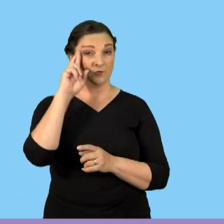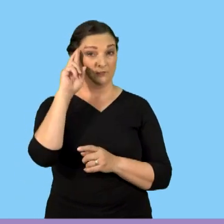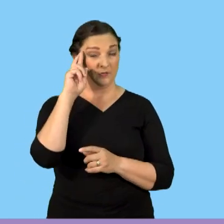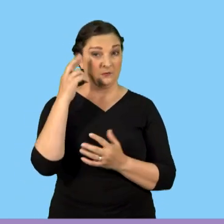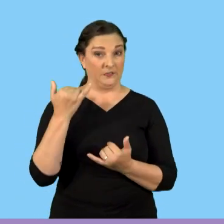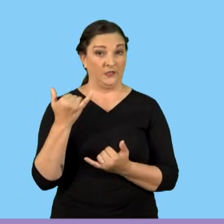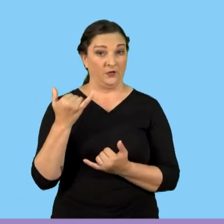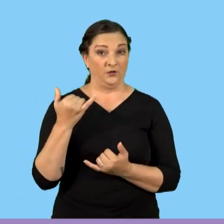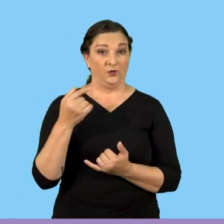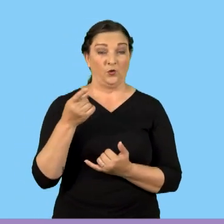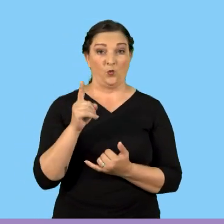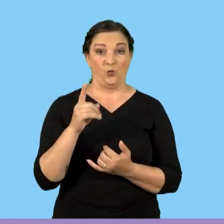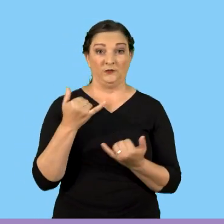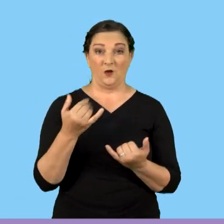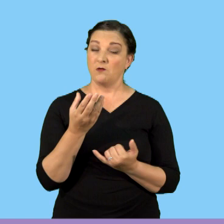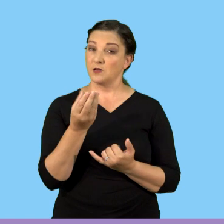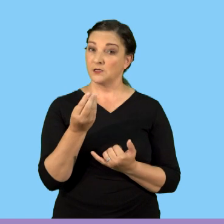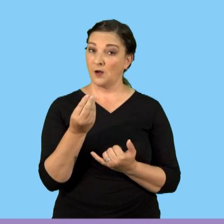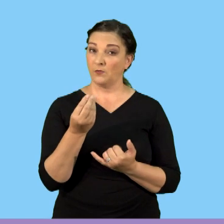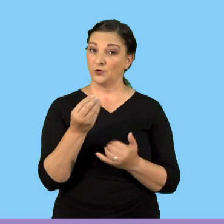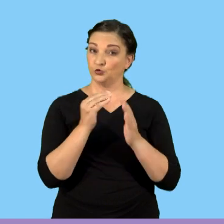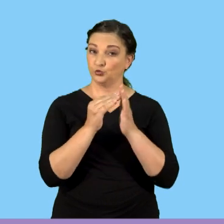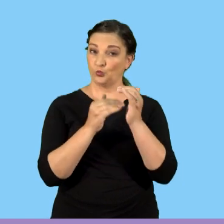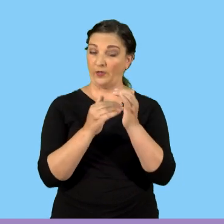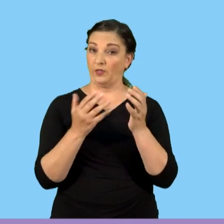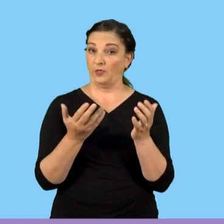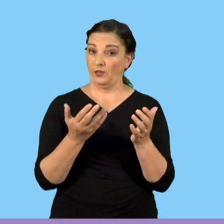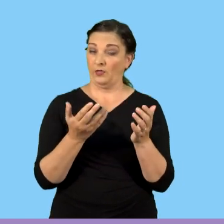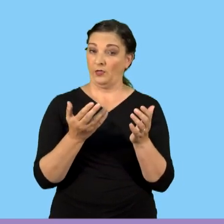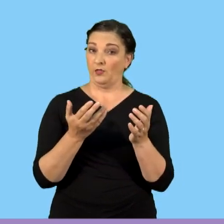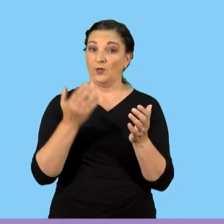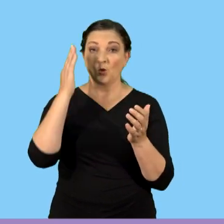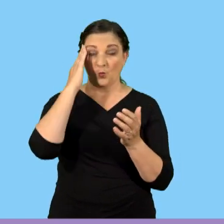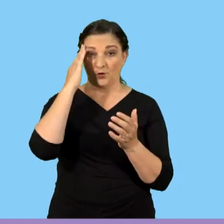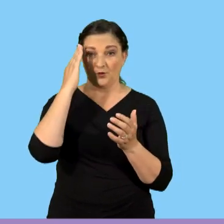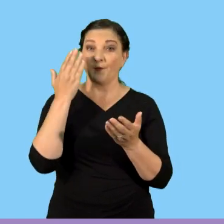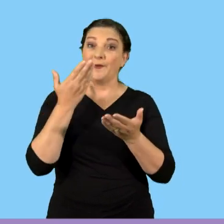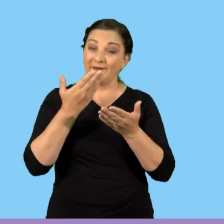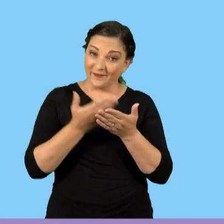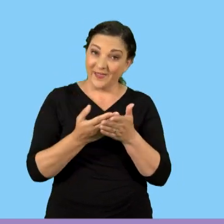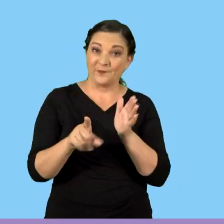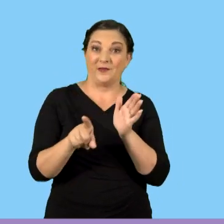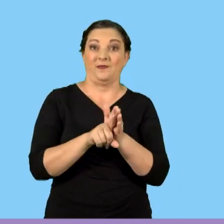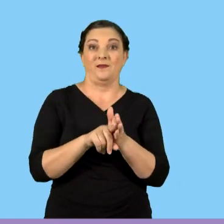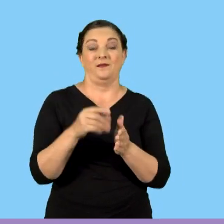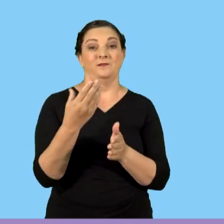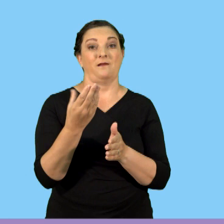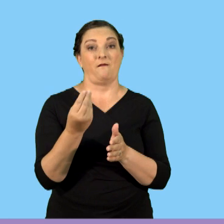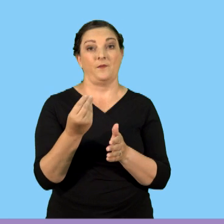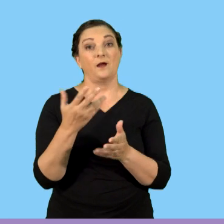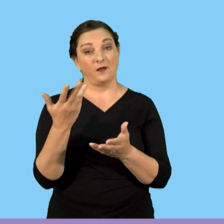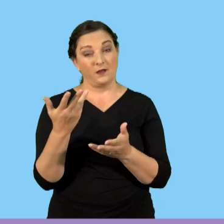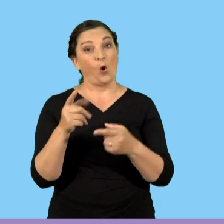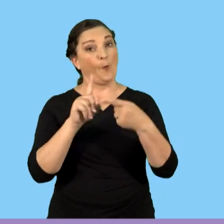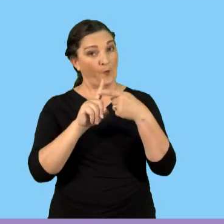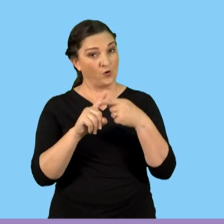there. But remember, when we are squaring numbers, we know that there is a possibility of a negative number